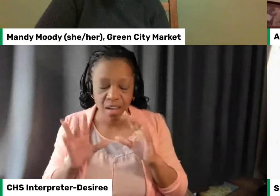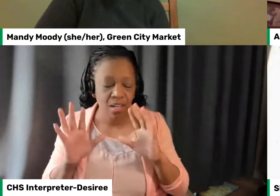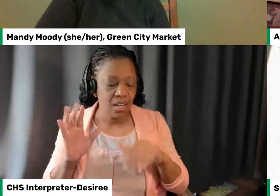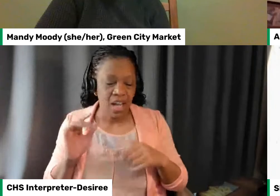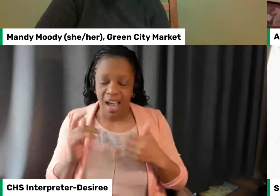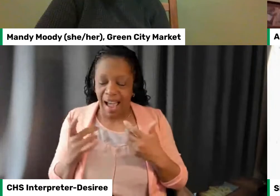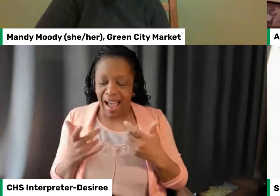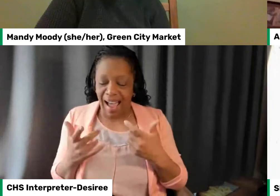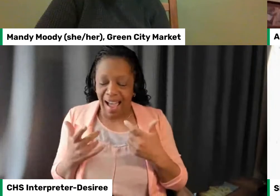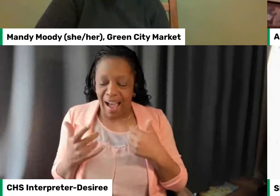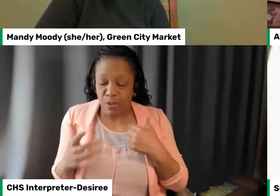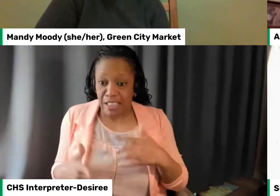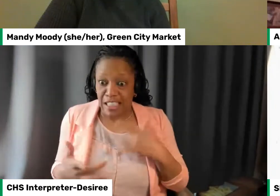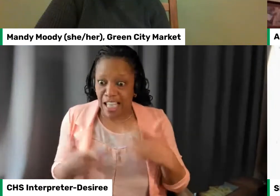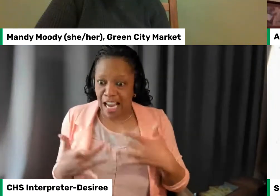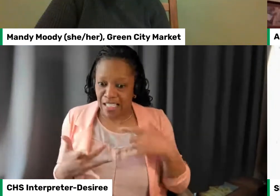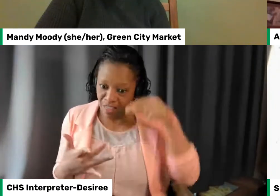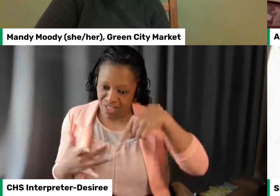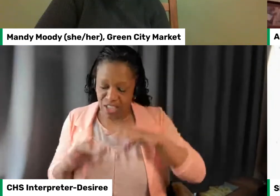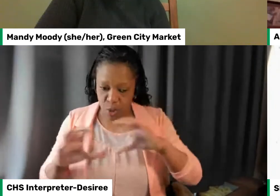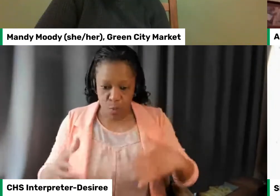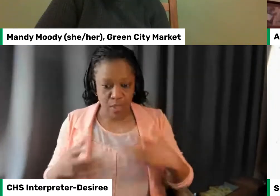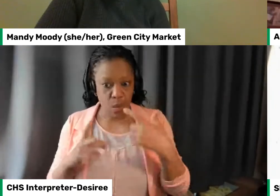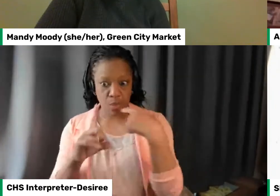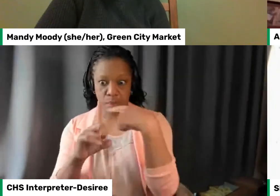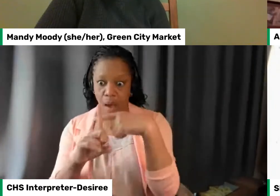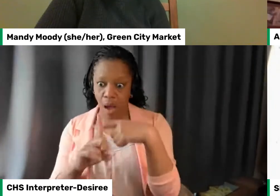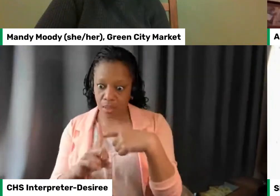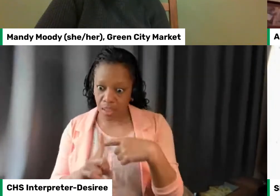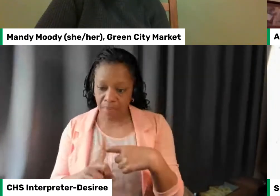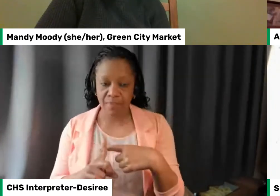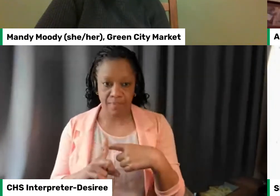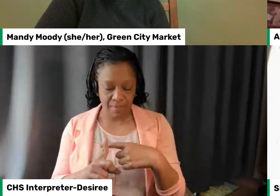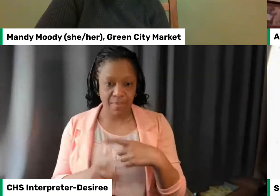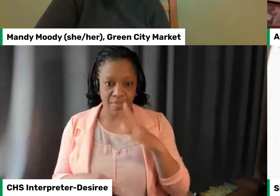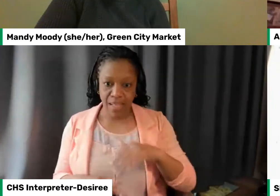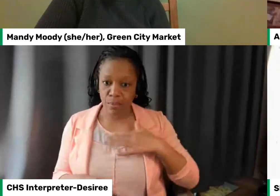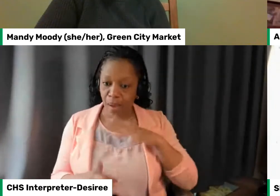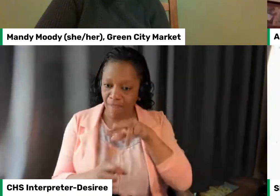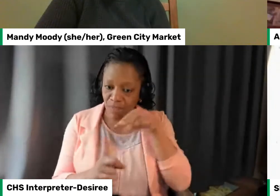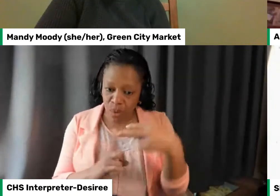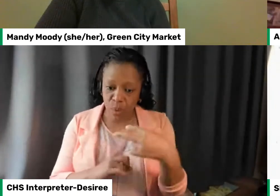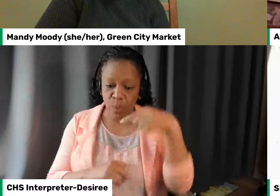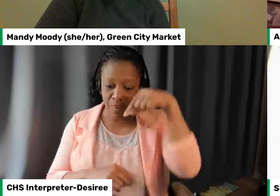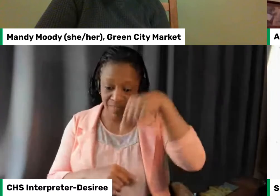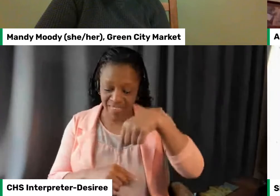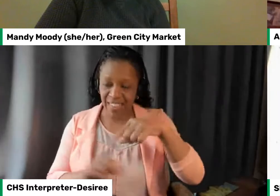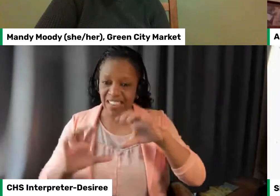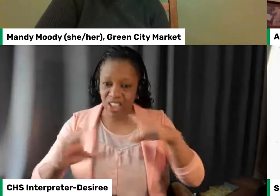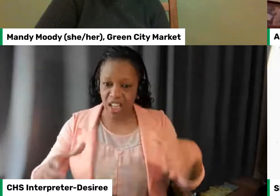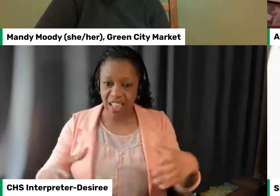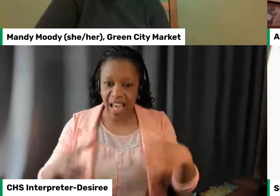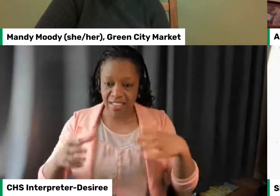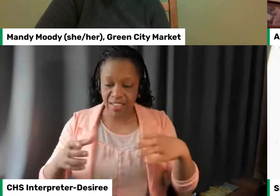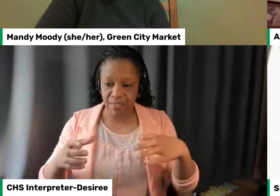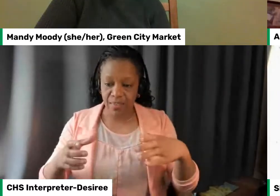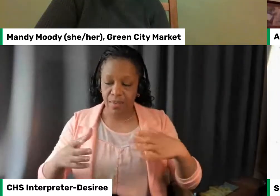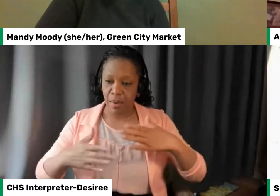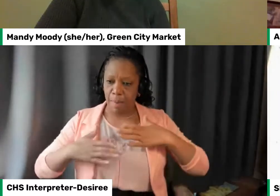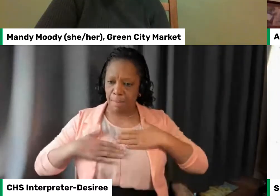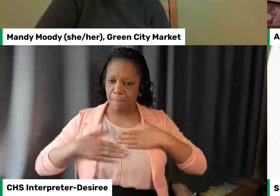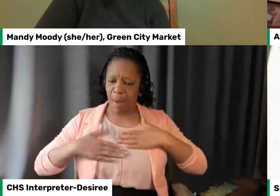this community. This is how I look at this collective collaboration. I'm one voice, but in